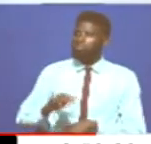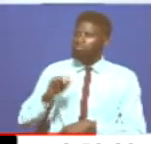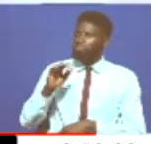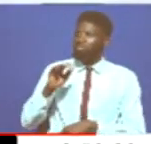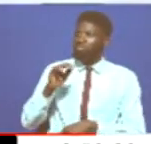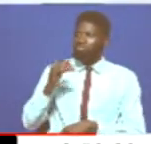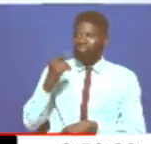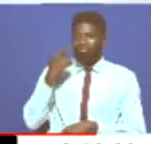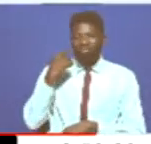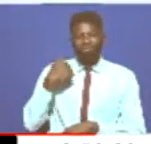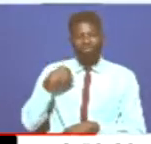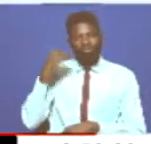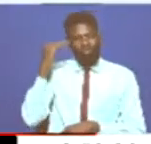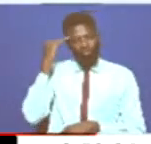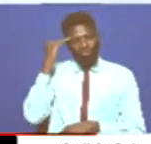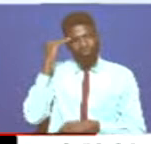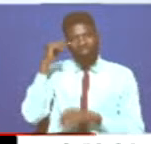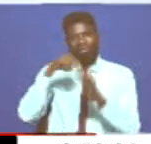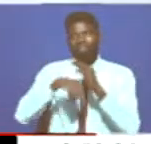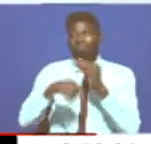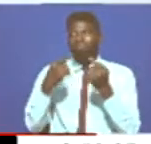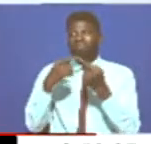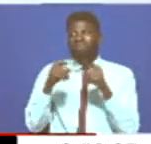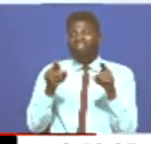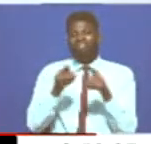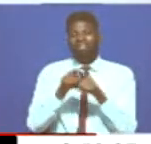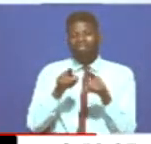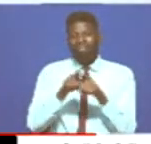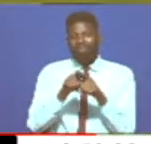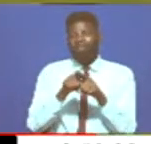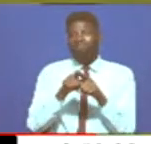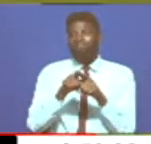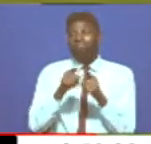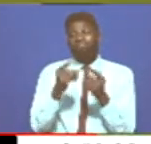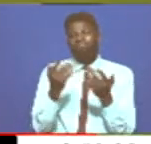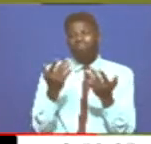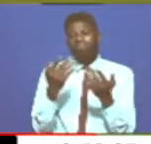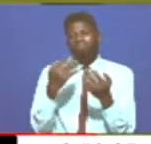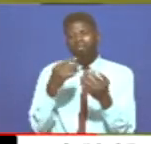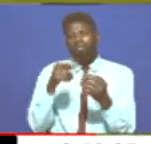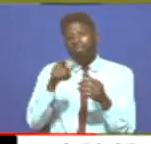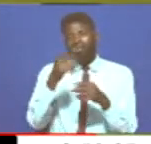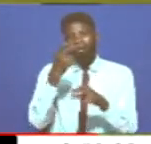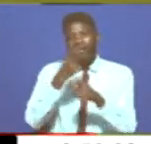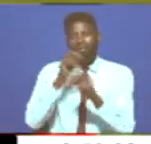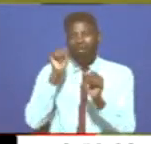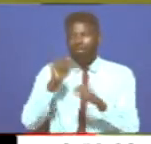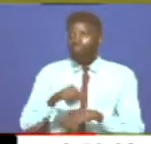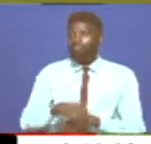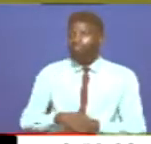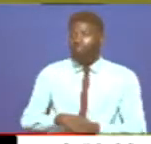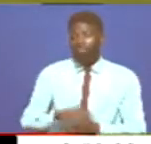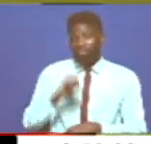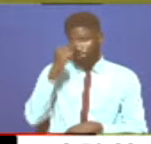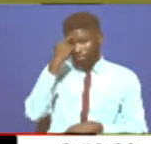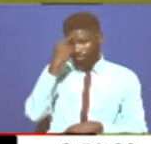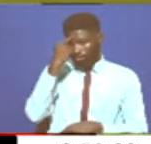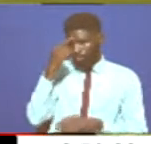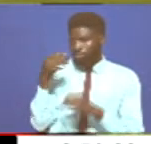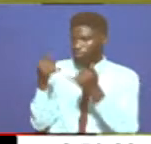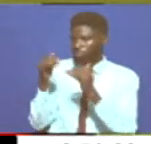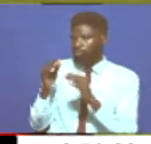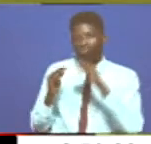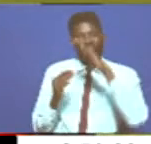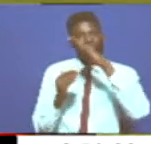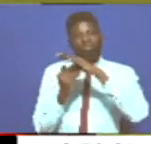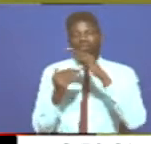ins and outs, but you can still set up the course harder than what I know it is. Shubhankar Sharma of India is top of the leaderboard after a round of